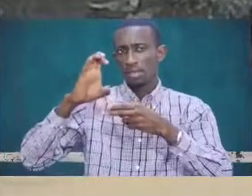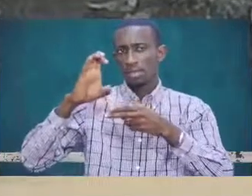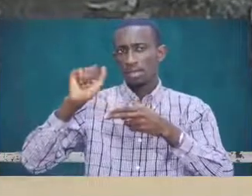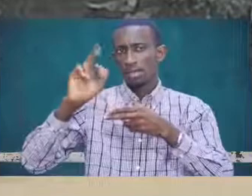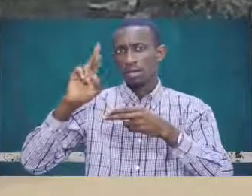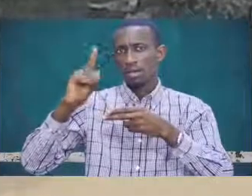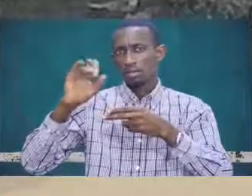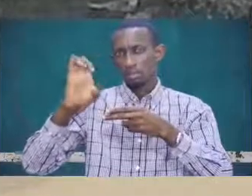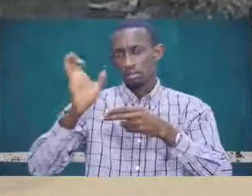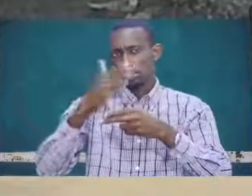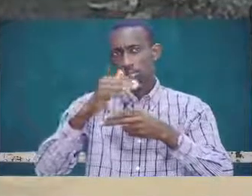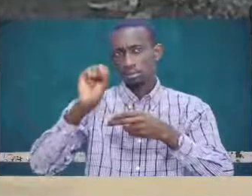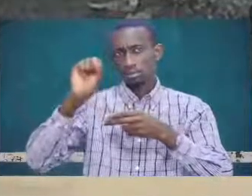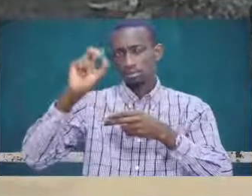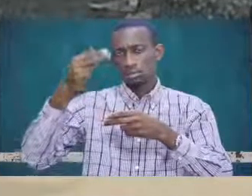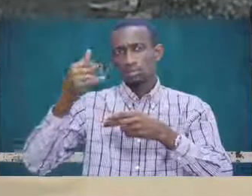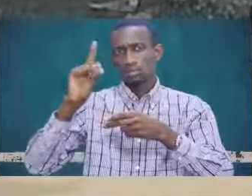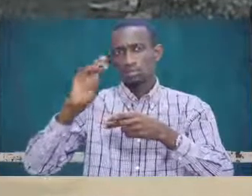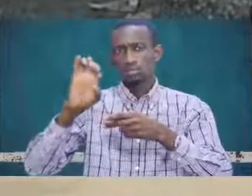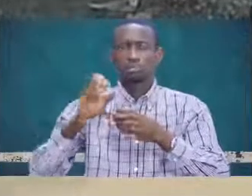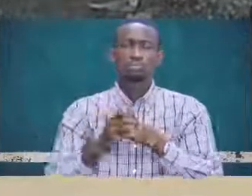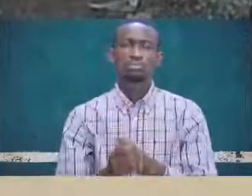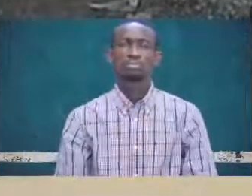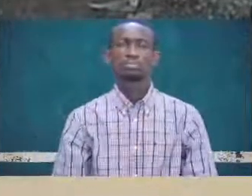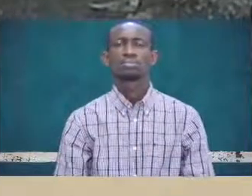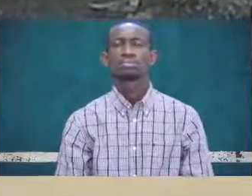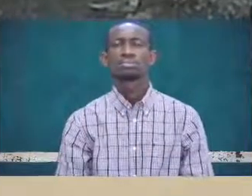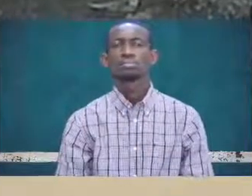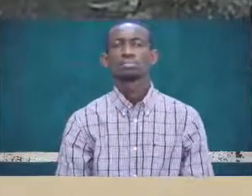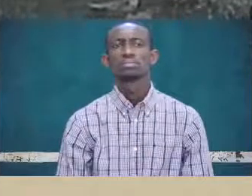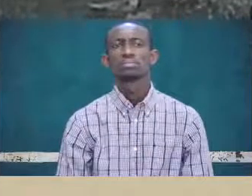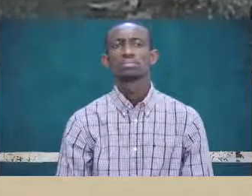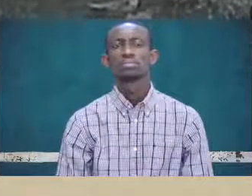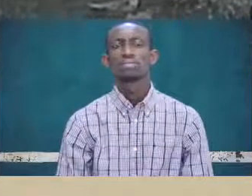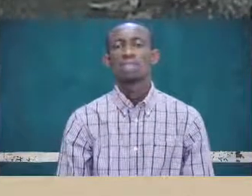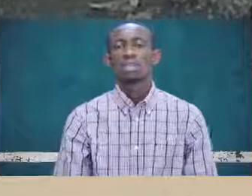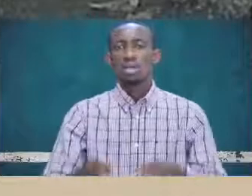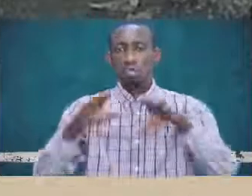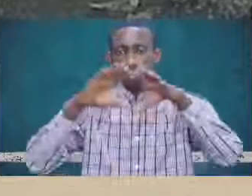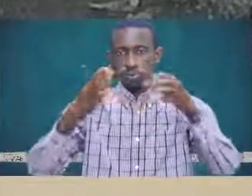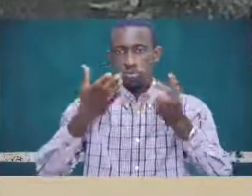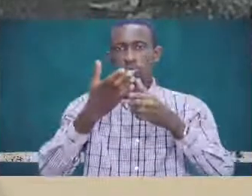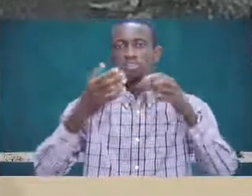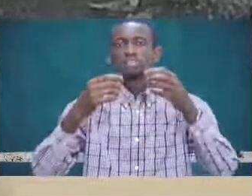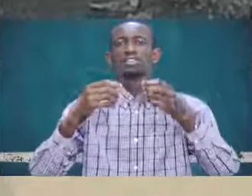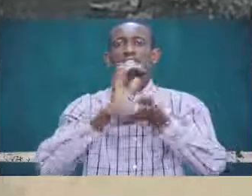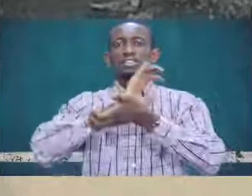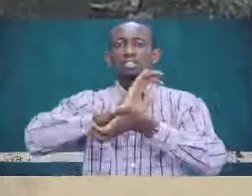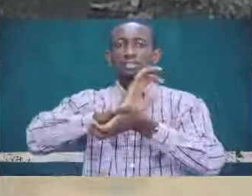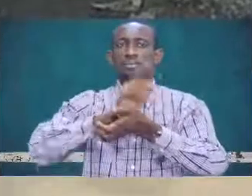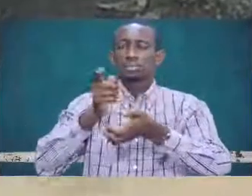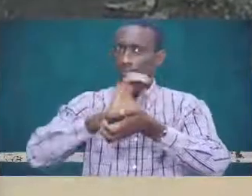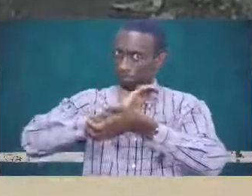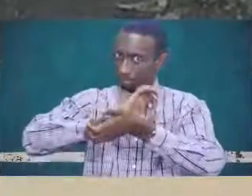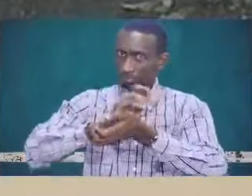the esophagus to the stomach. I can say this is the stomach. We can call it the